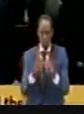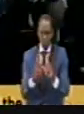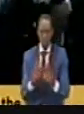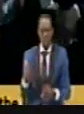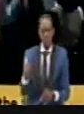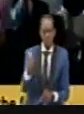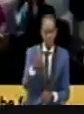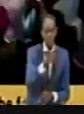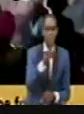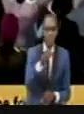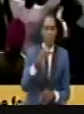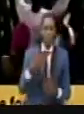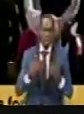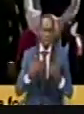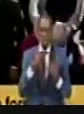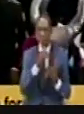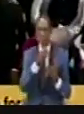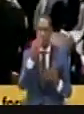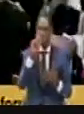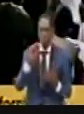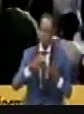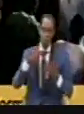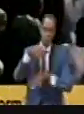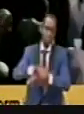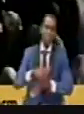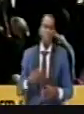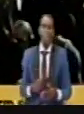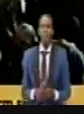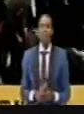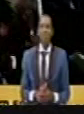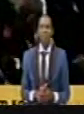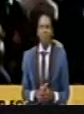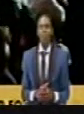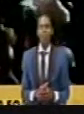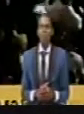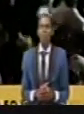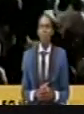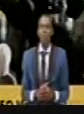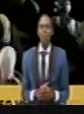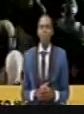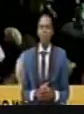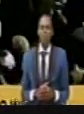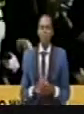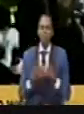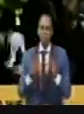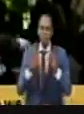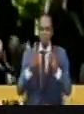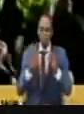Now check up yourself. You have a testimony tonight.